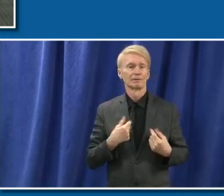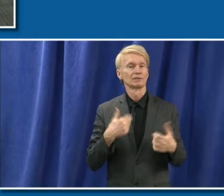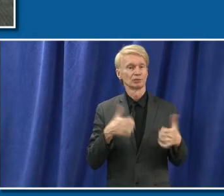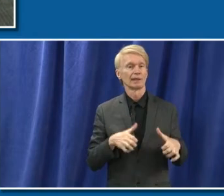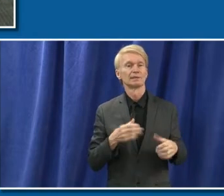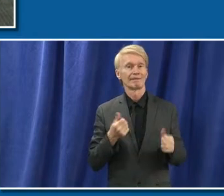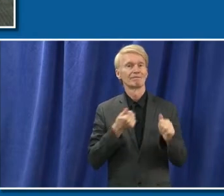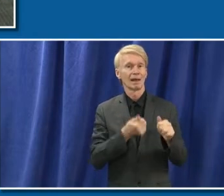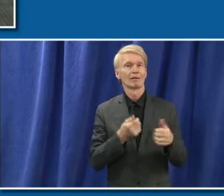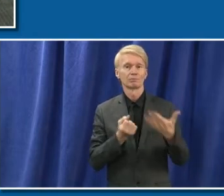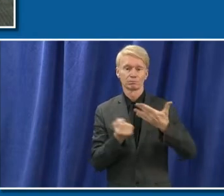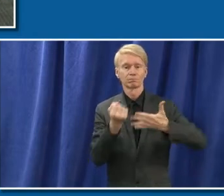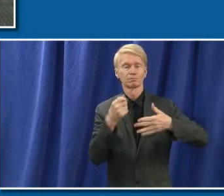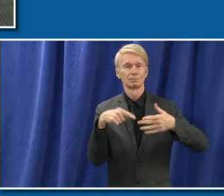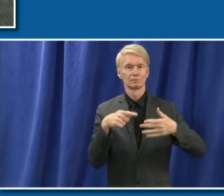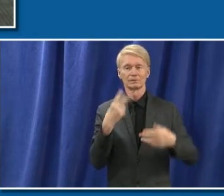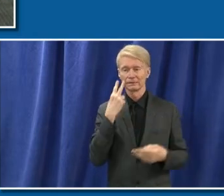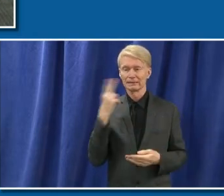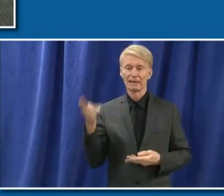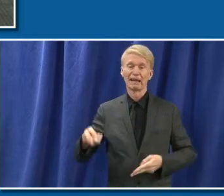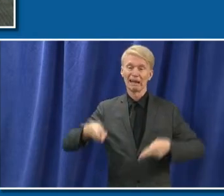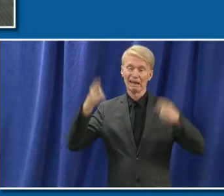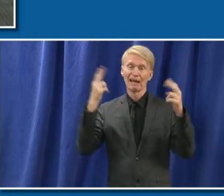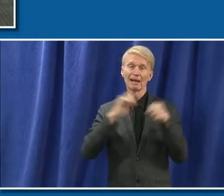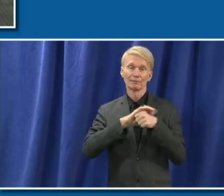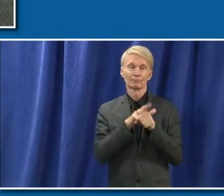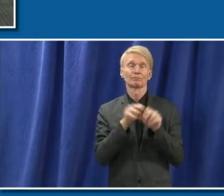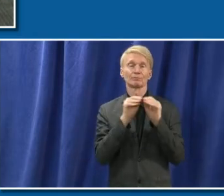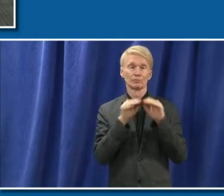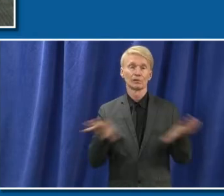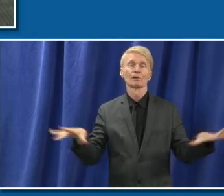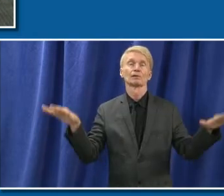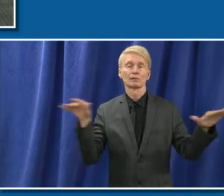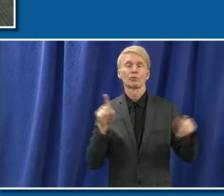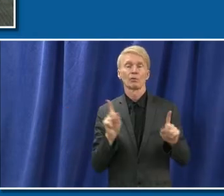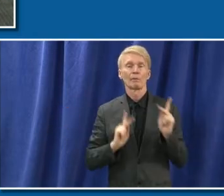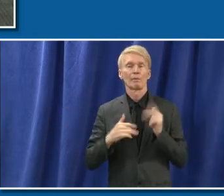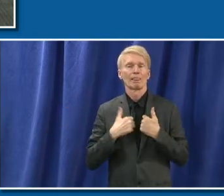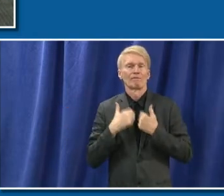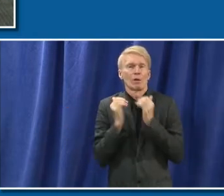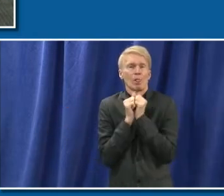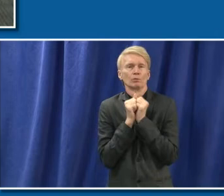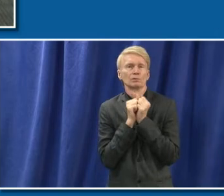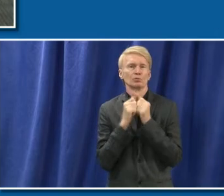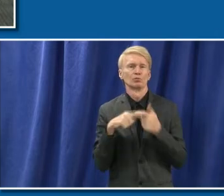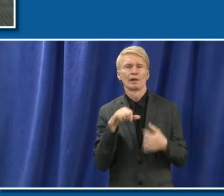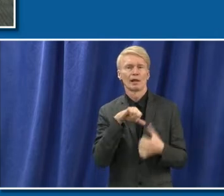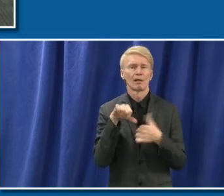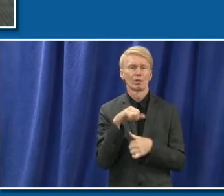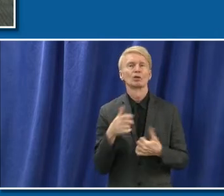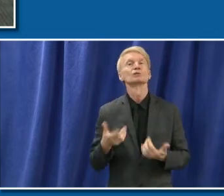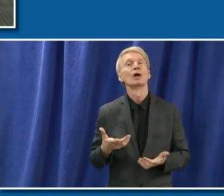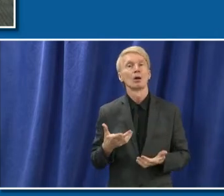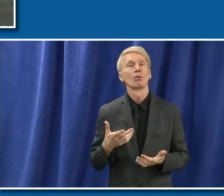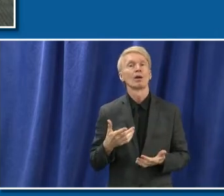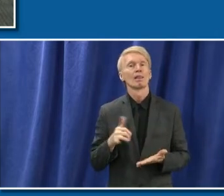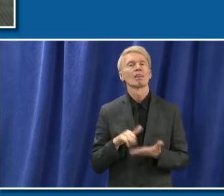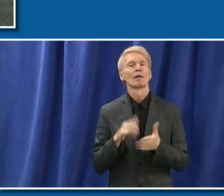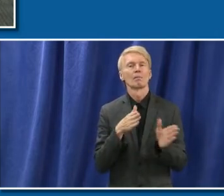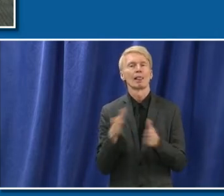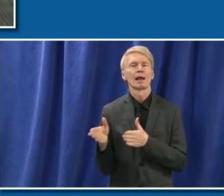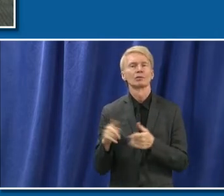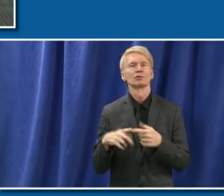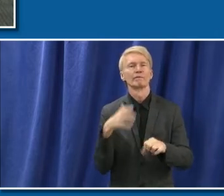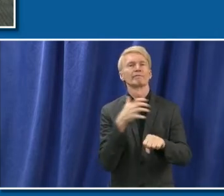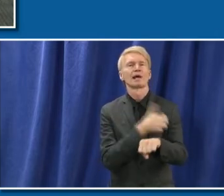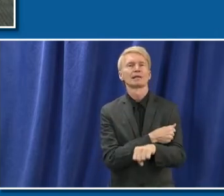of outbreaks, and we know these are high-risk settings where people are living close together, and so we certainly plan to